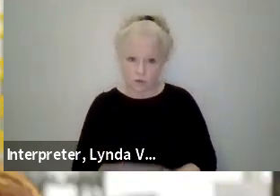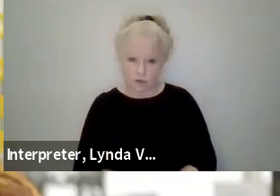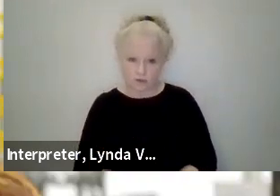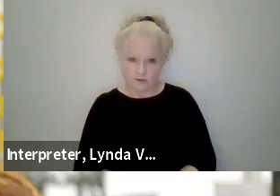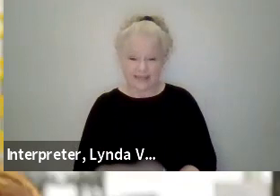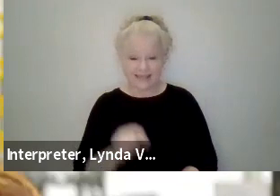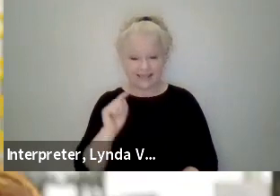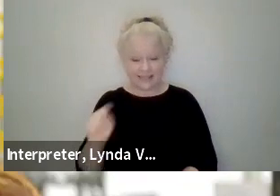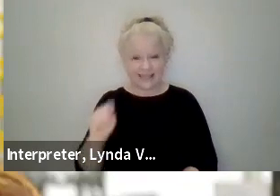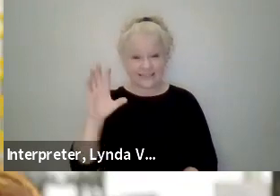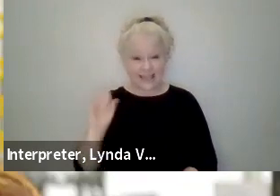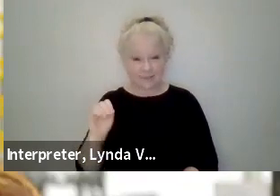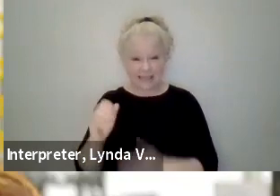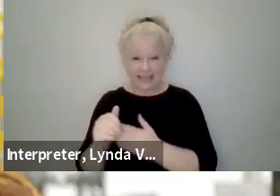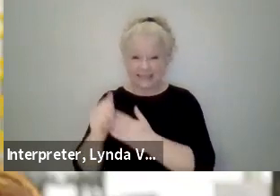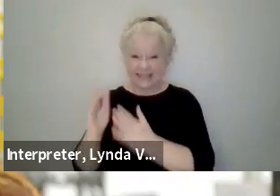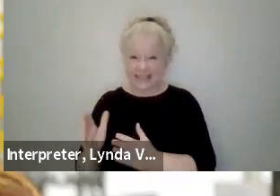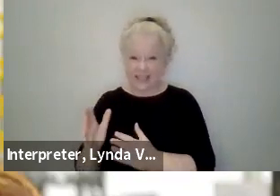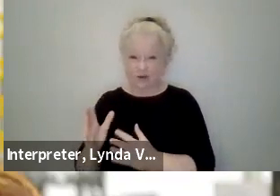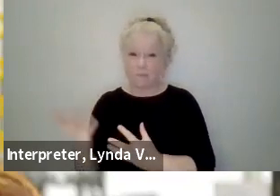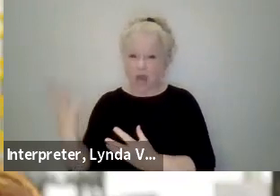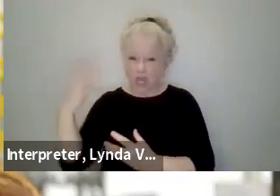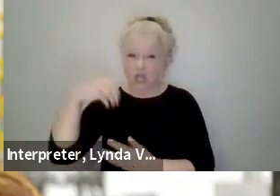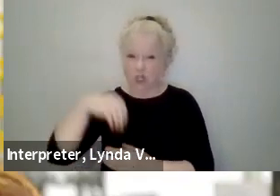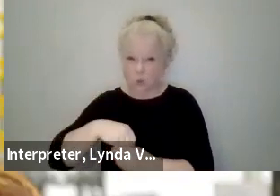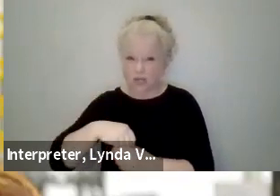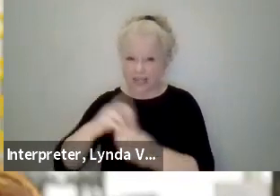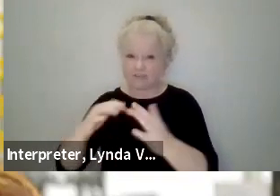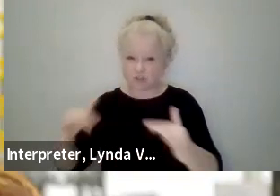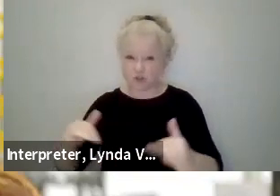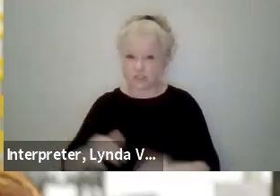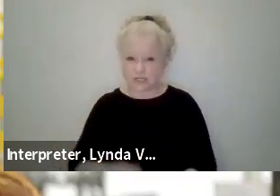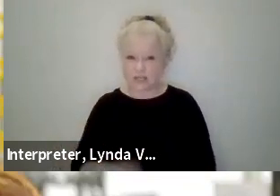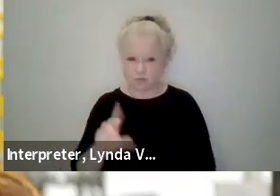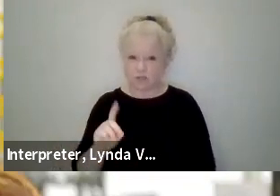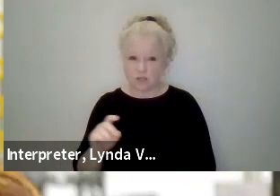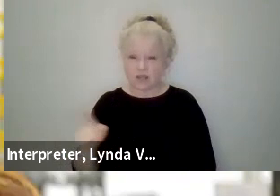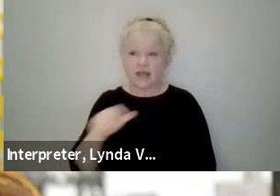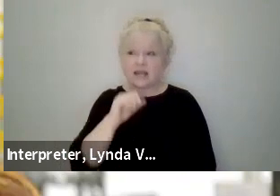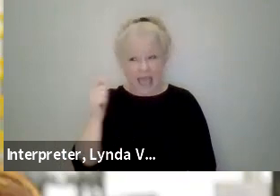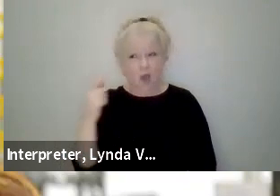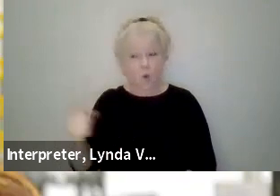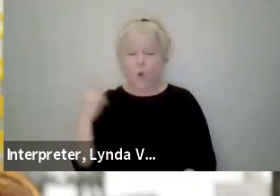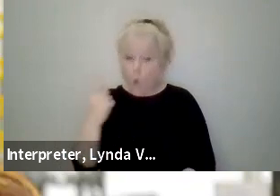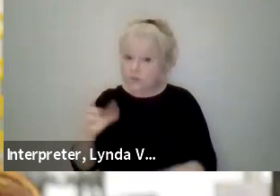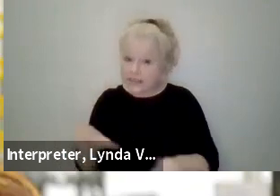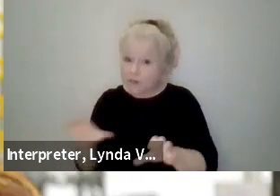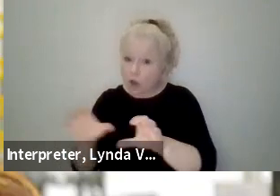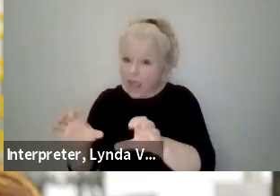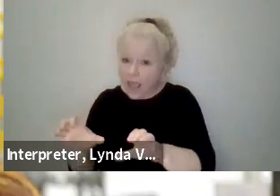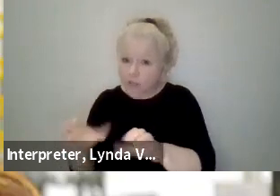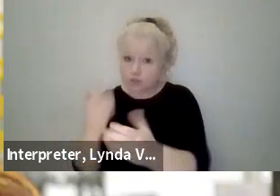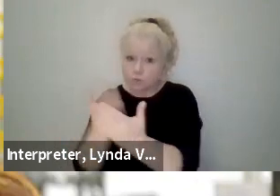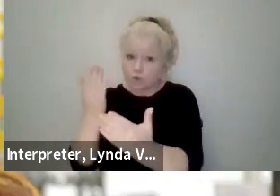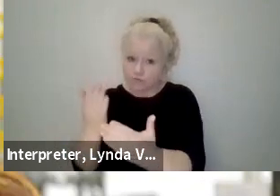this company is a leader in inclusivity and disability culture, this comes not just from their actions and what they do, it